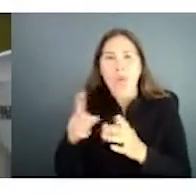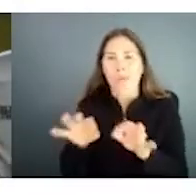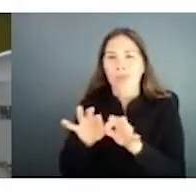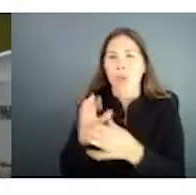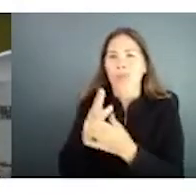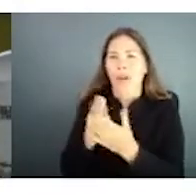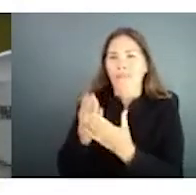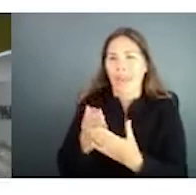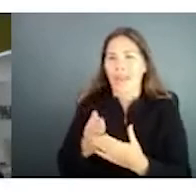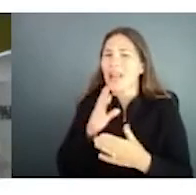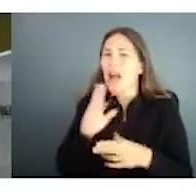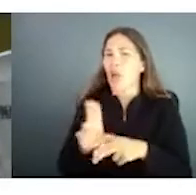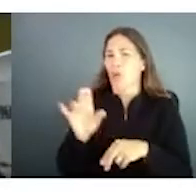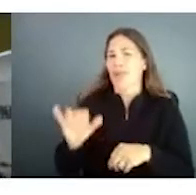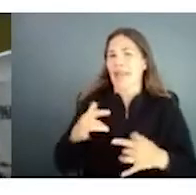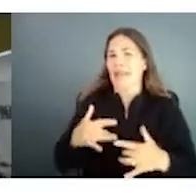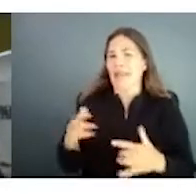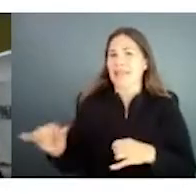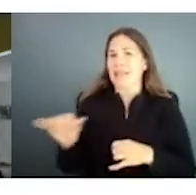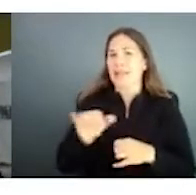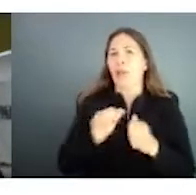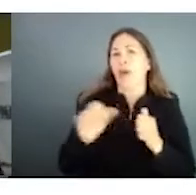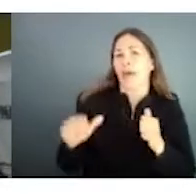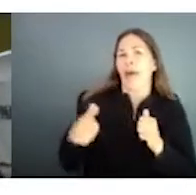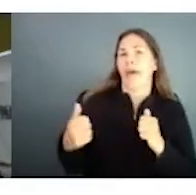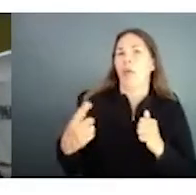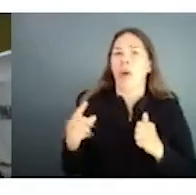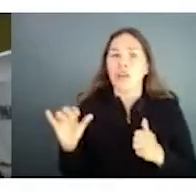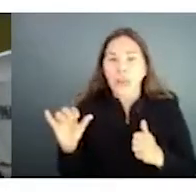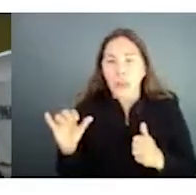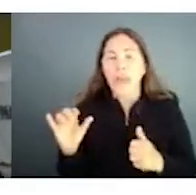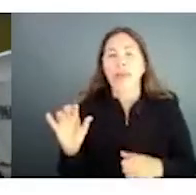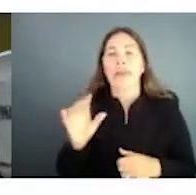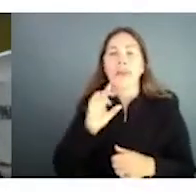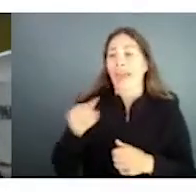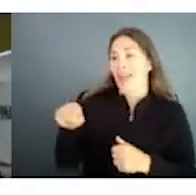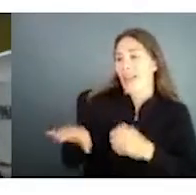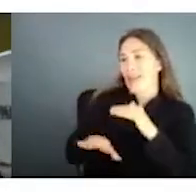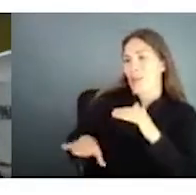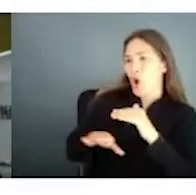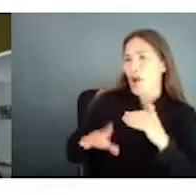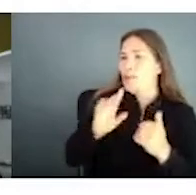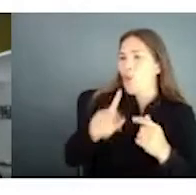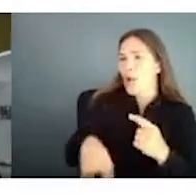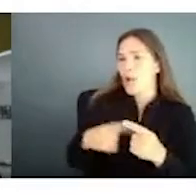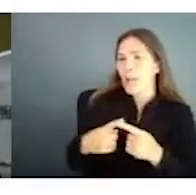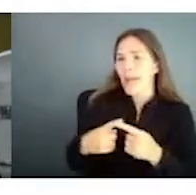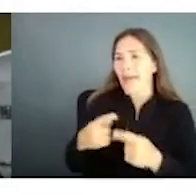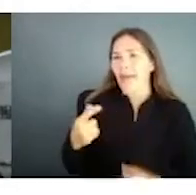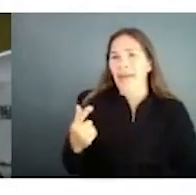same forum on a number of different ones. Like down the bottom, it'll say about the